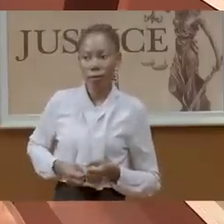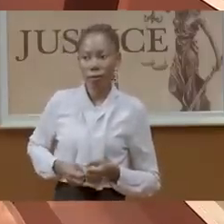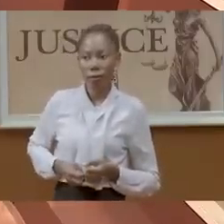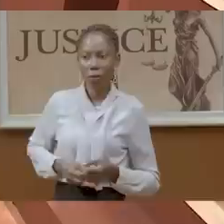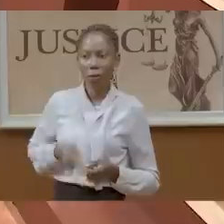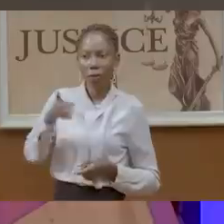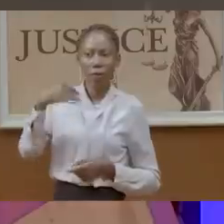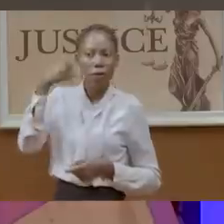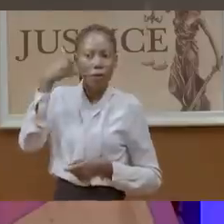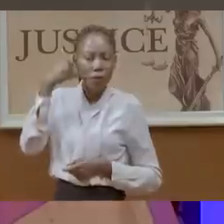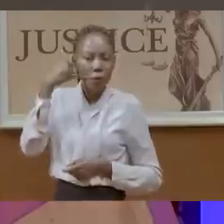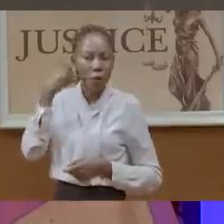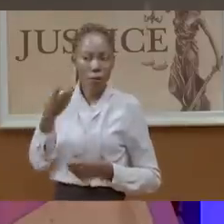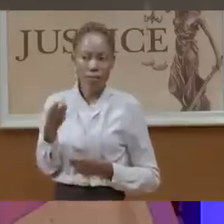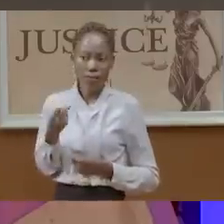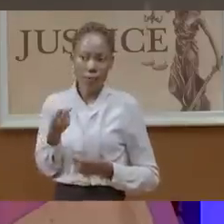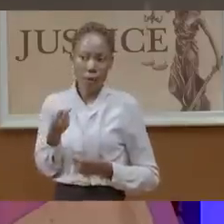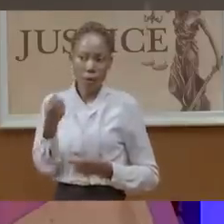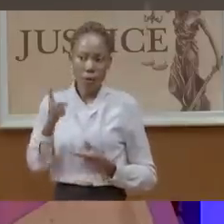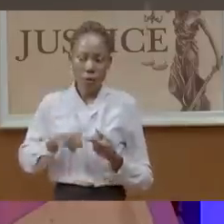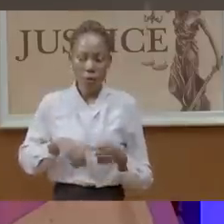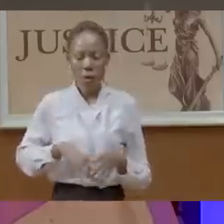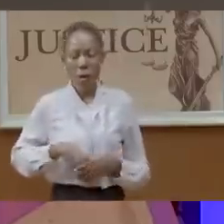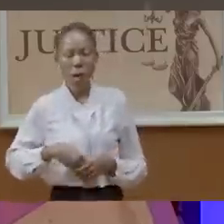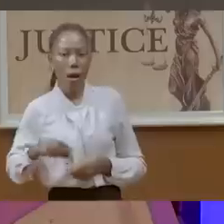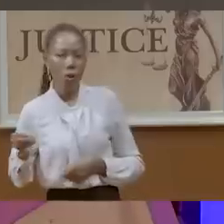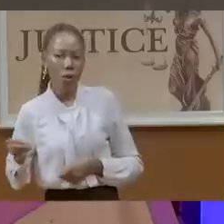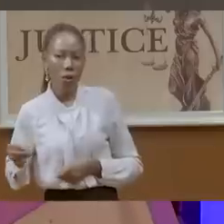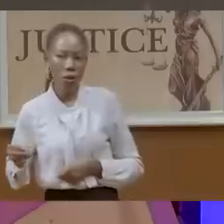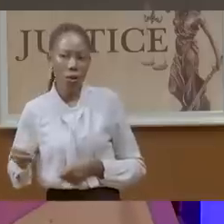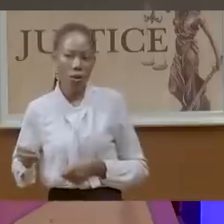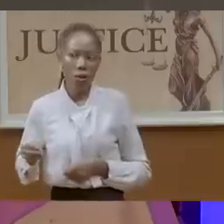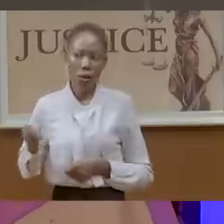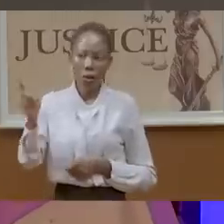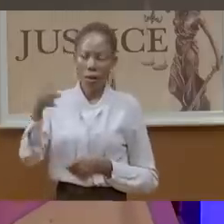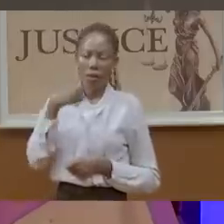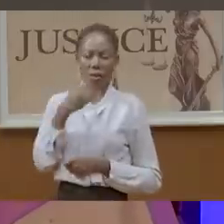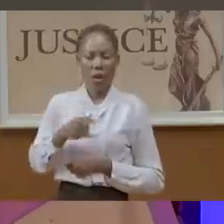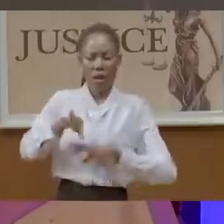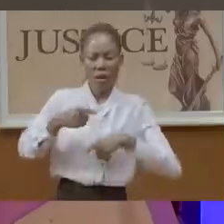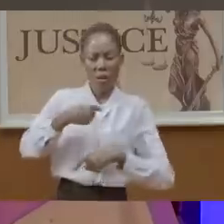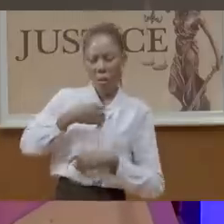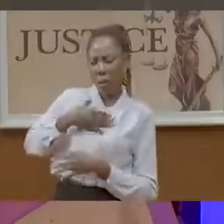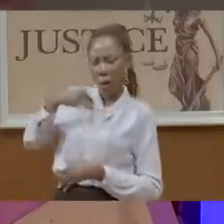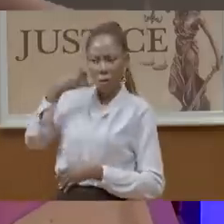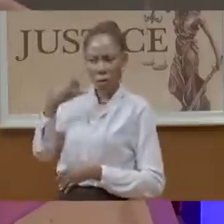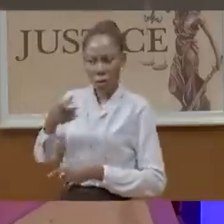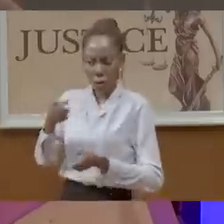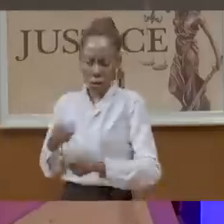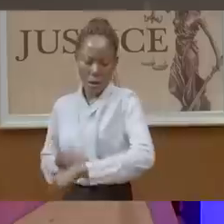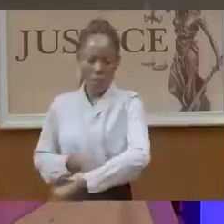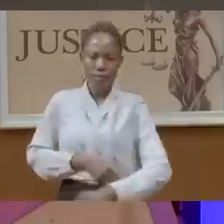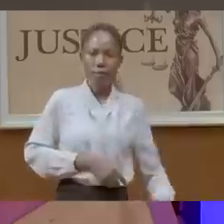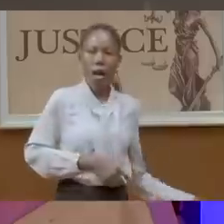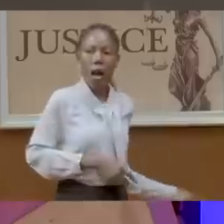I held the phone. The phone was with me. As I was going out, he just said I should give him the phone. He wanted to drag it. I just said, leave me.